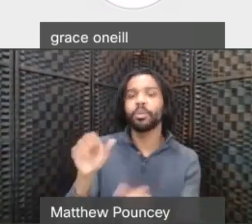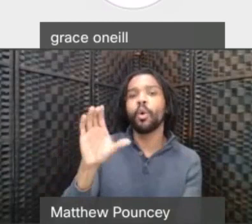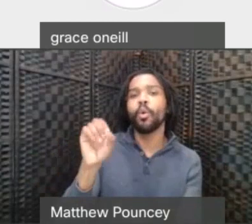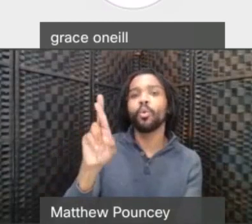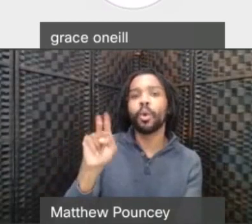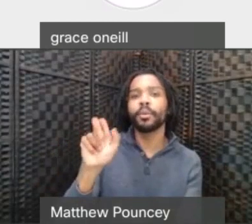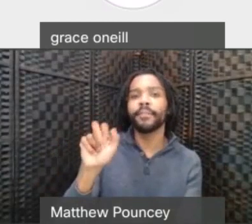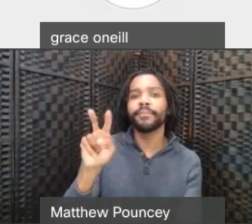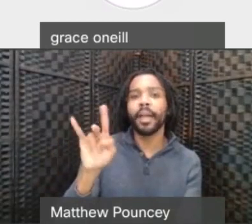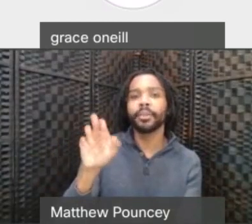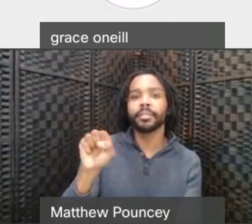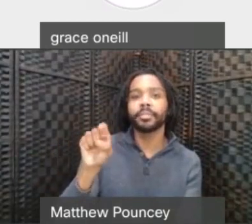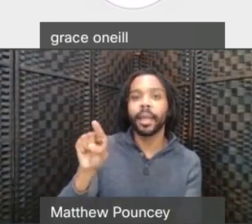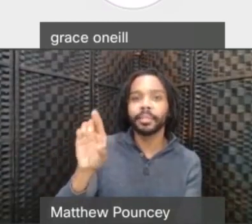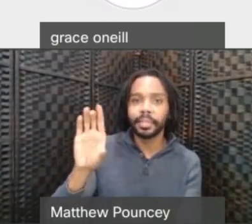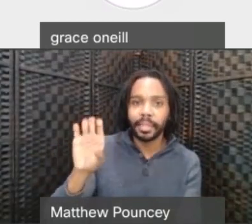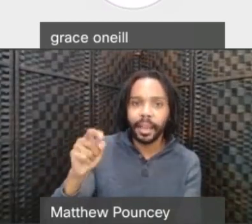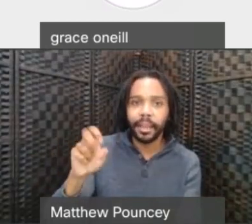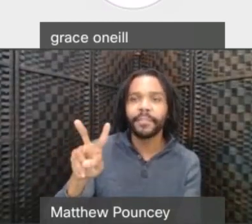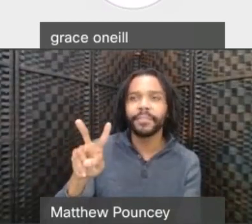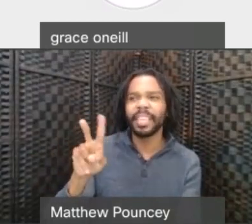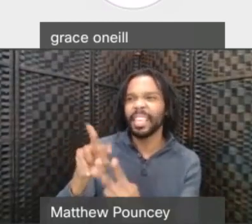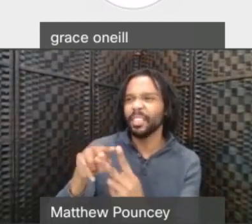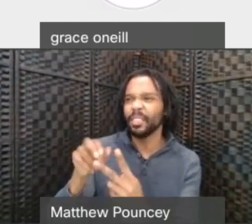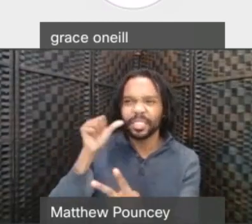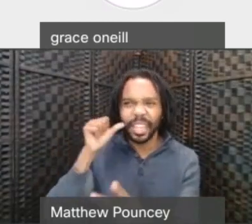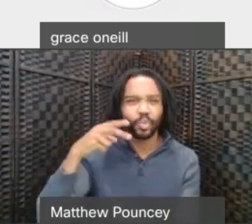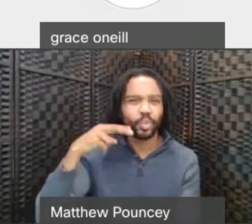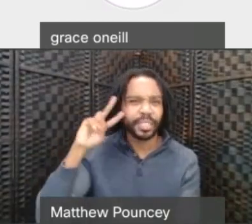coronavirus.dc.gov, I think either yesterday or the day before yesterday.